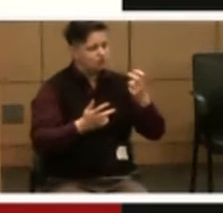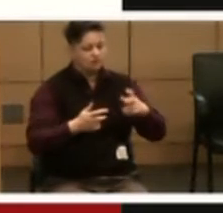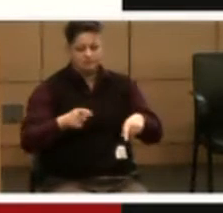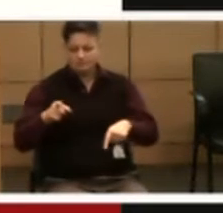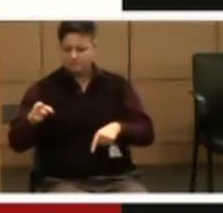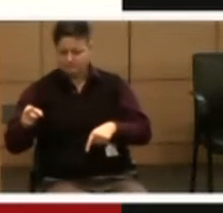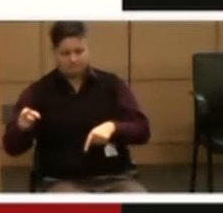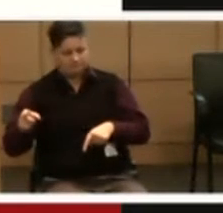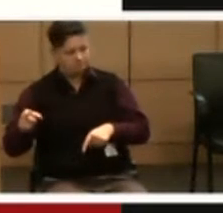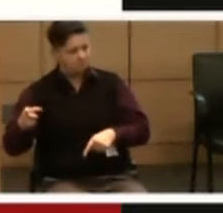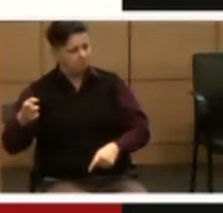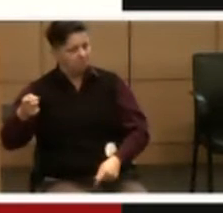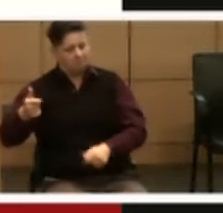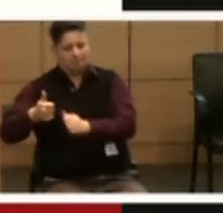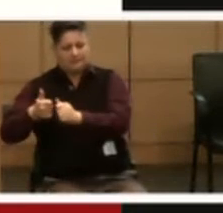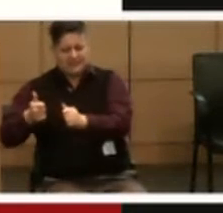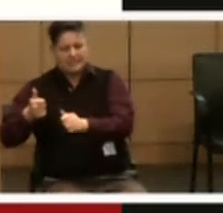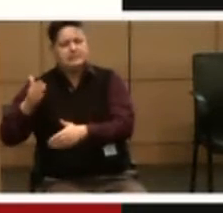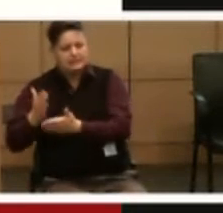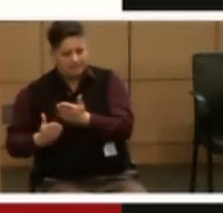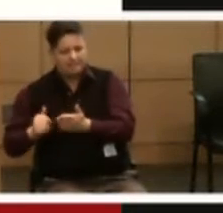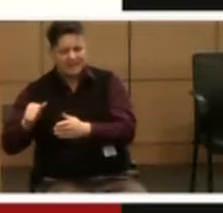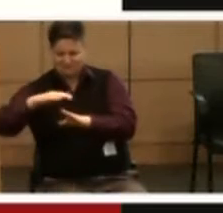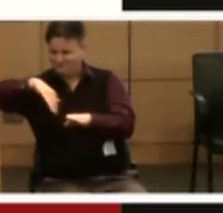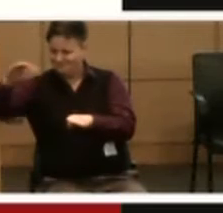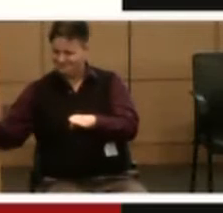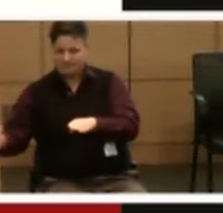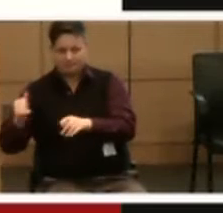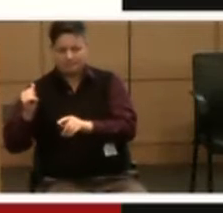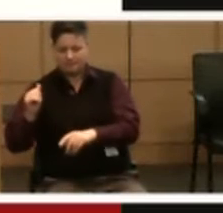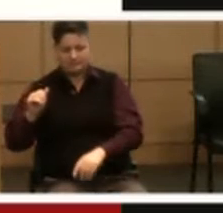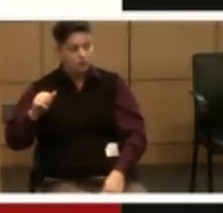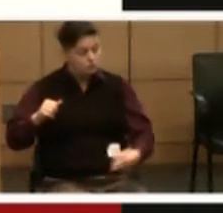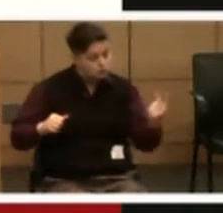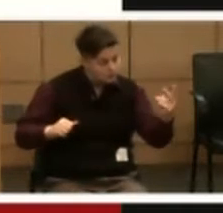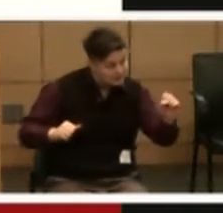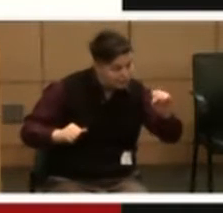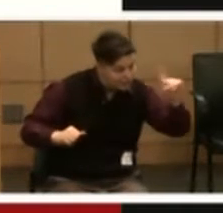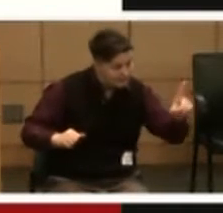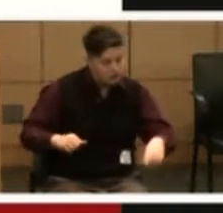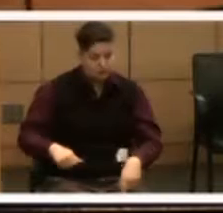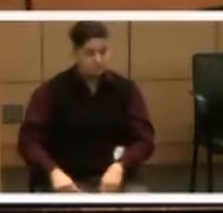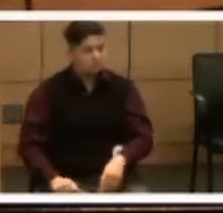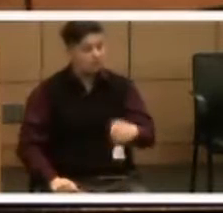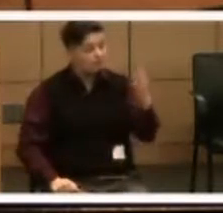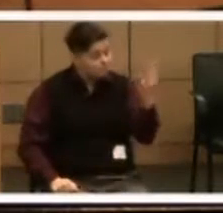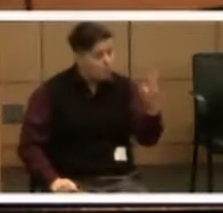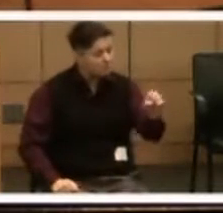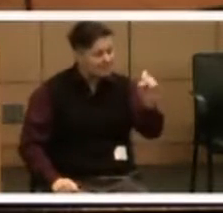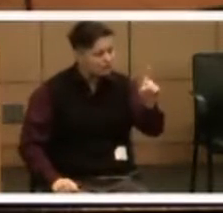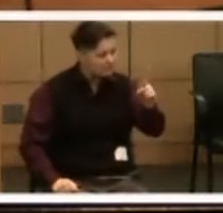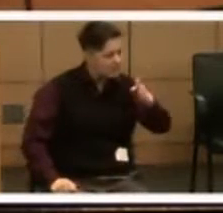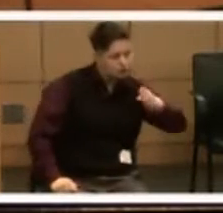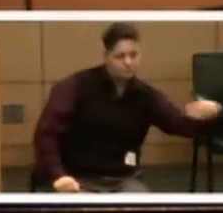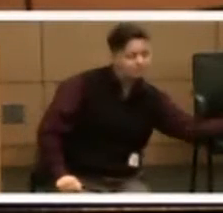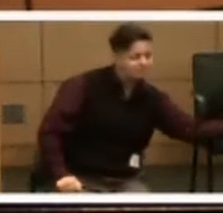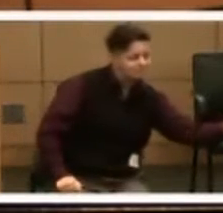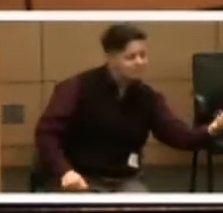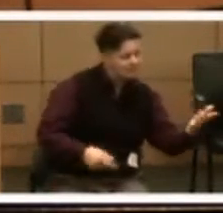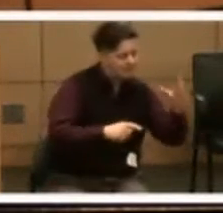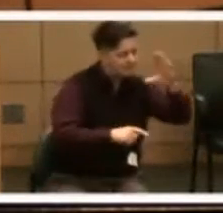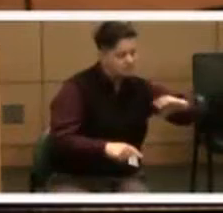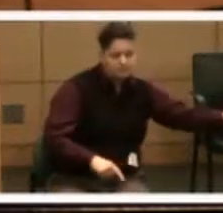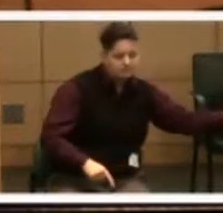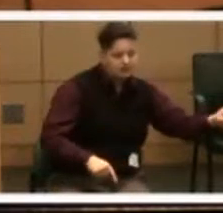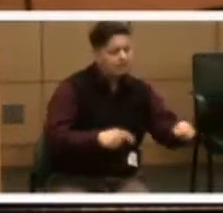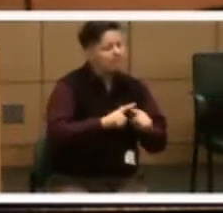rate of delay. Now, this is still parent questionnaire, but the researchers did prep them.